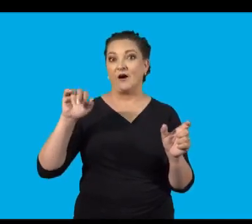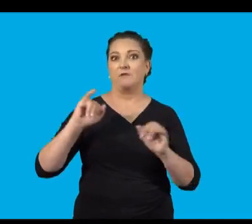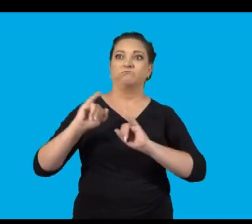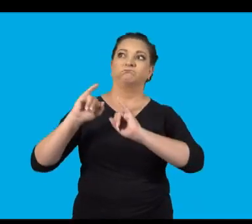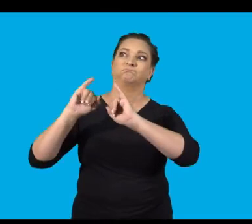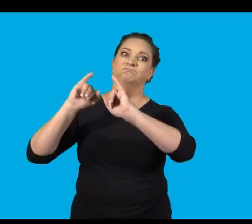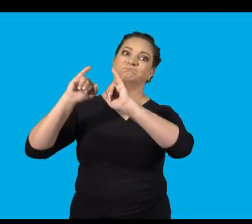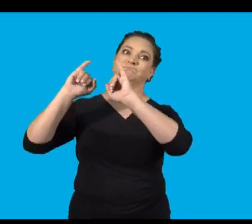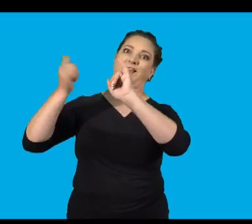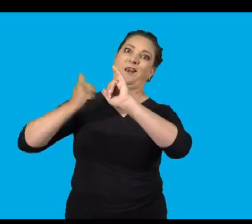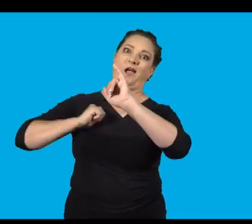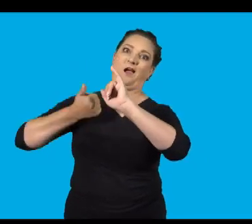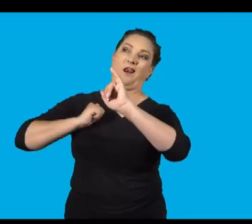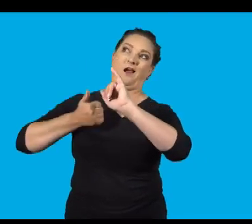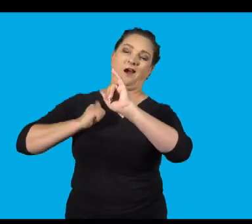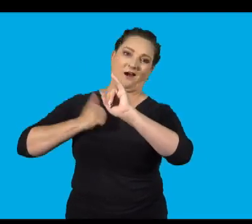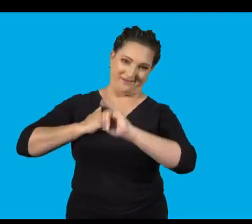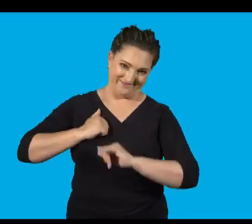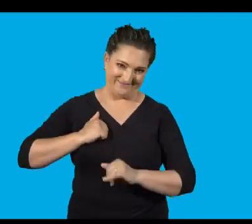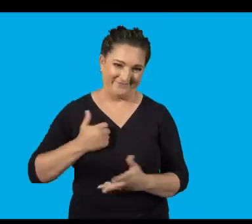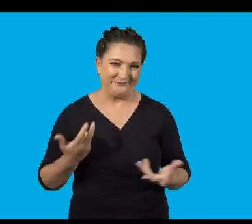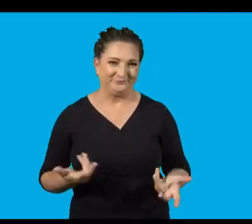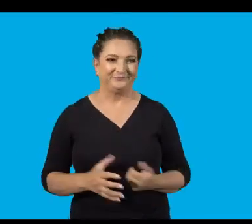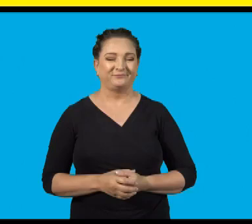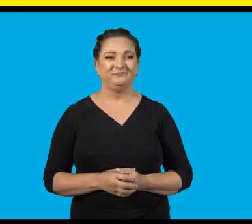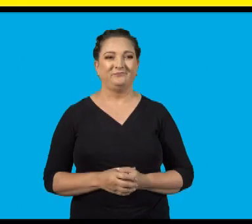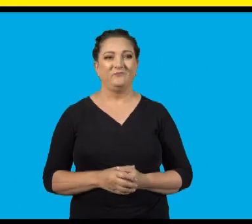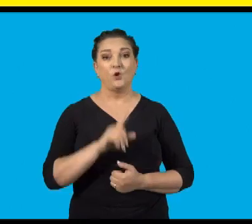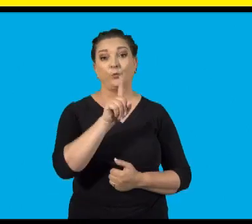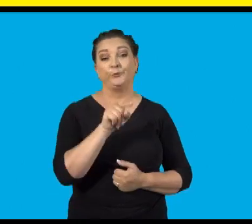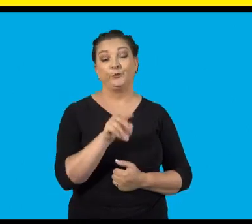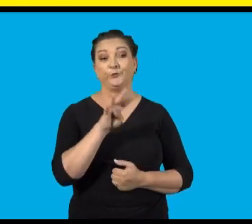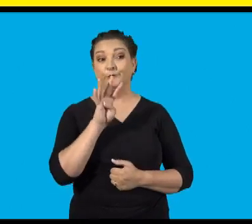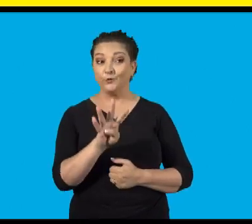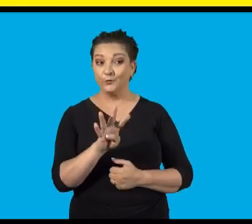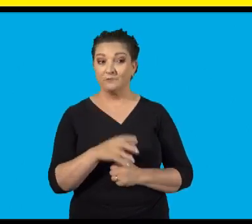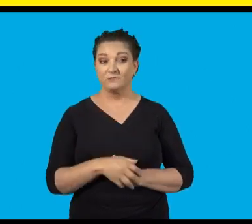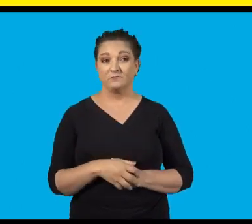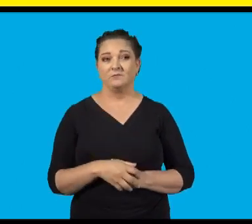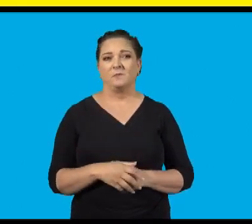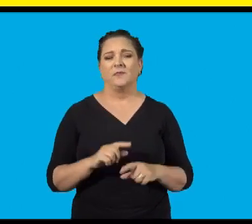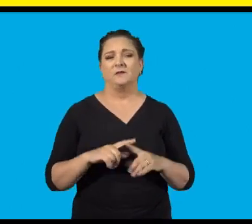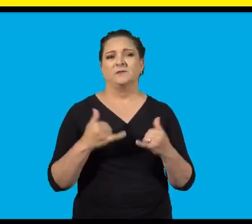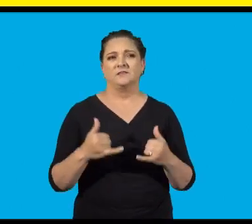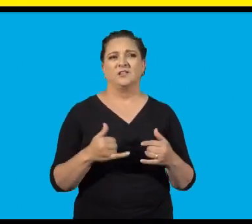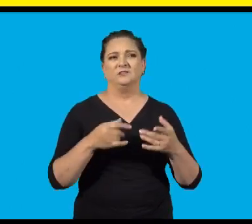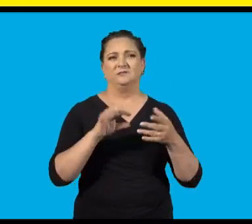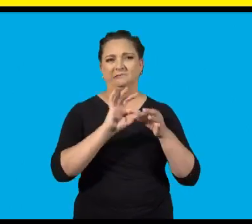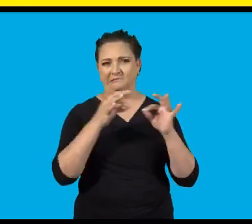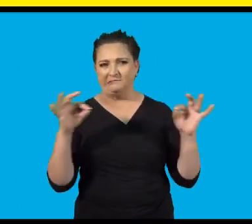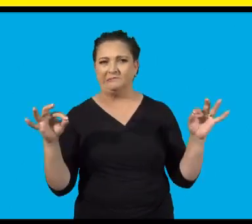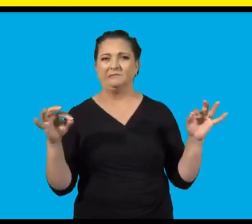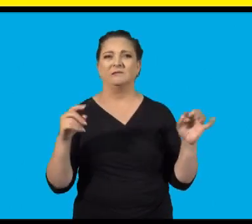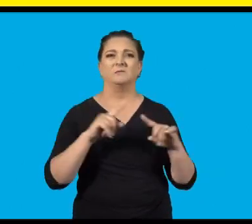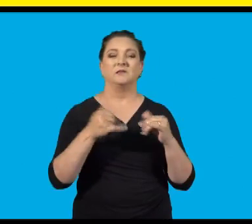form, all right? The most intense degree of comparison. In question 1.4,